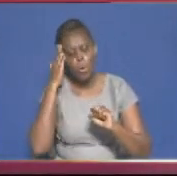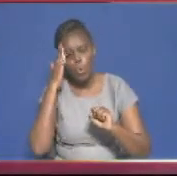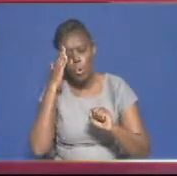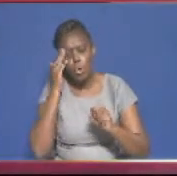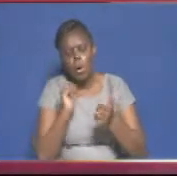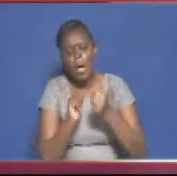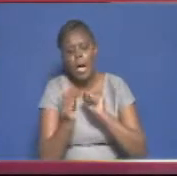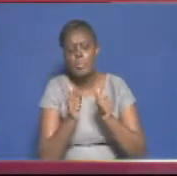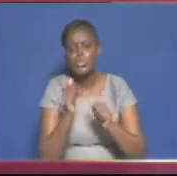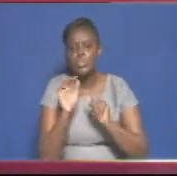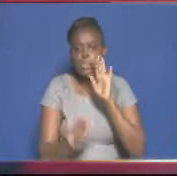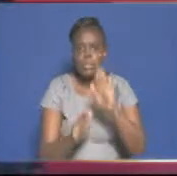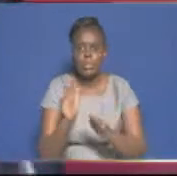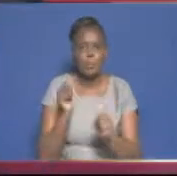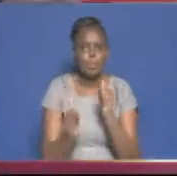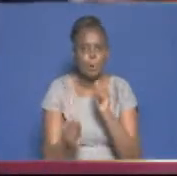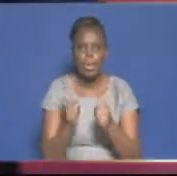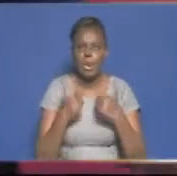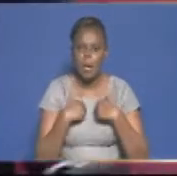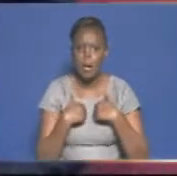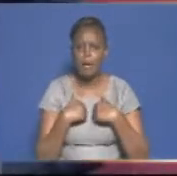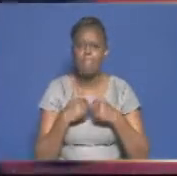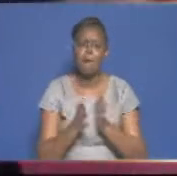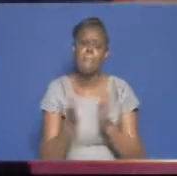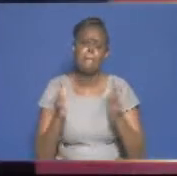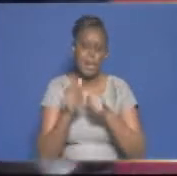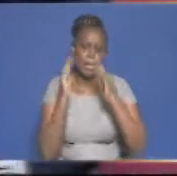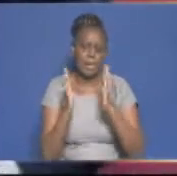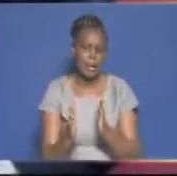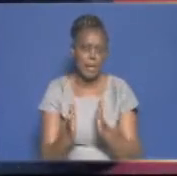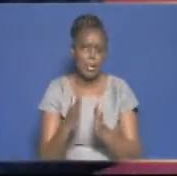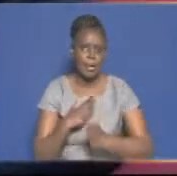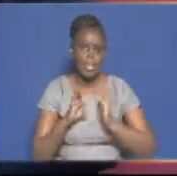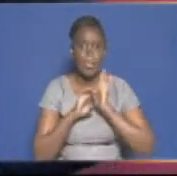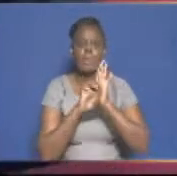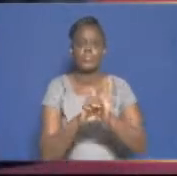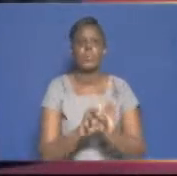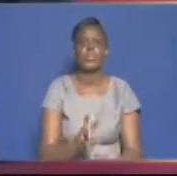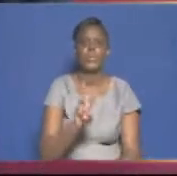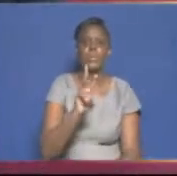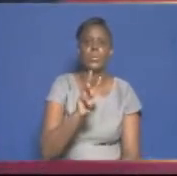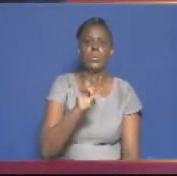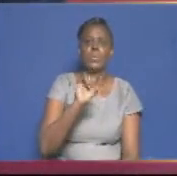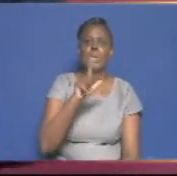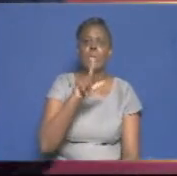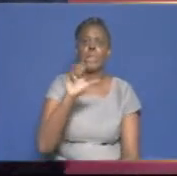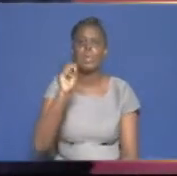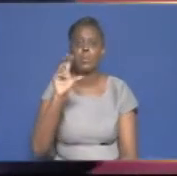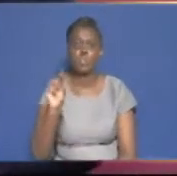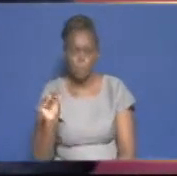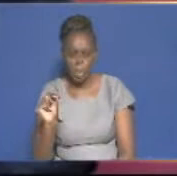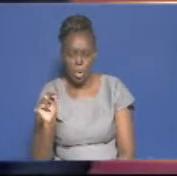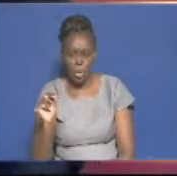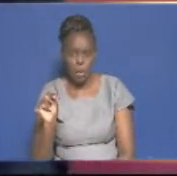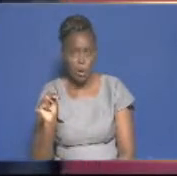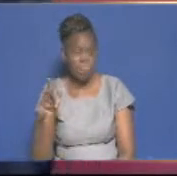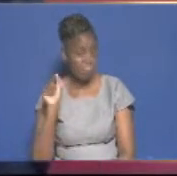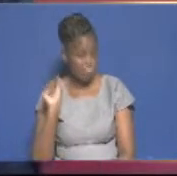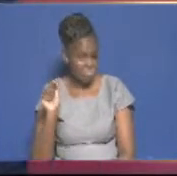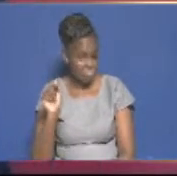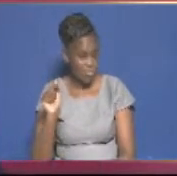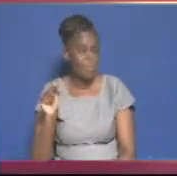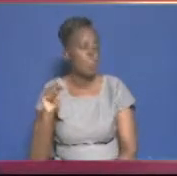action to take. Mr. Speaker, we've had great leaders like Winston Churchill. He never had a degree, Mr. Speaker, but he was such a wonderful leader, Mr.